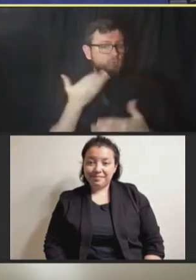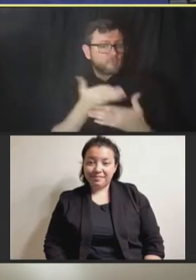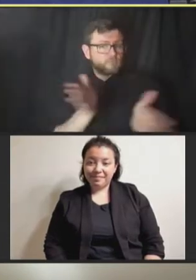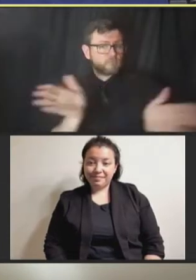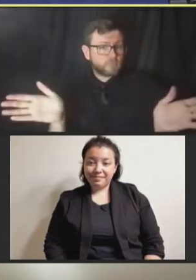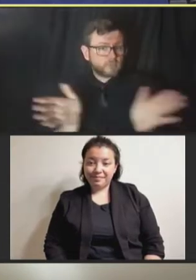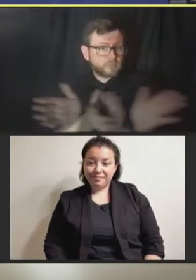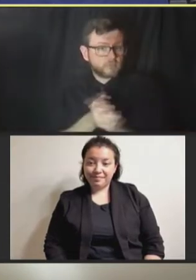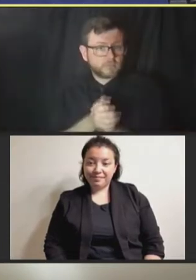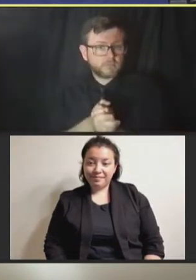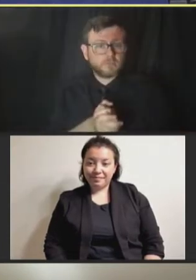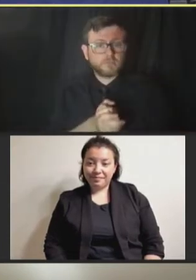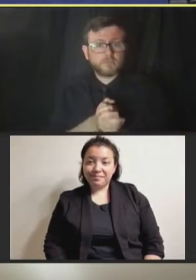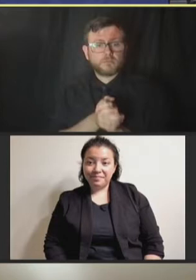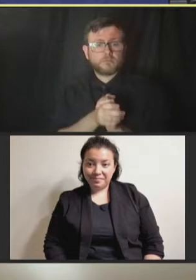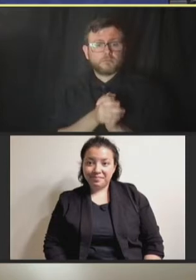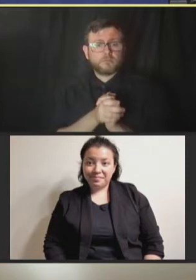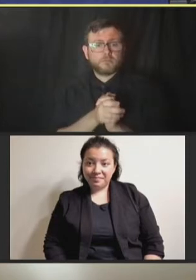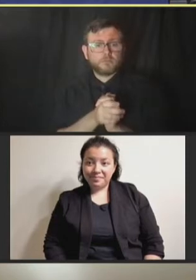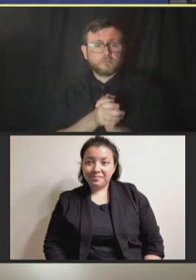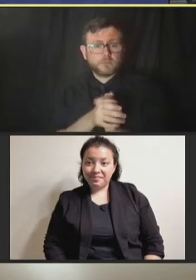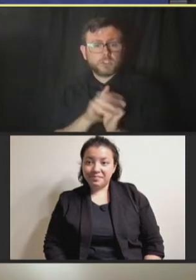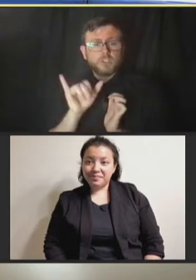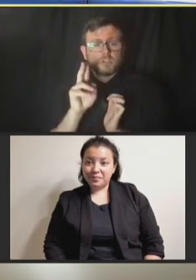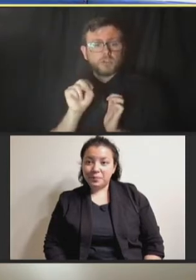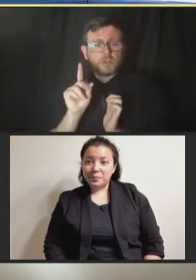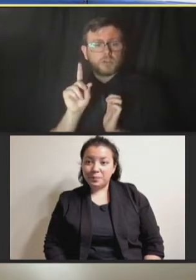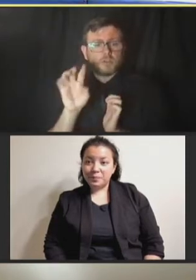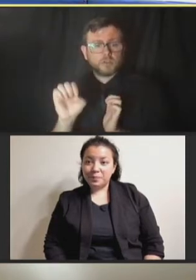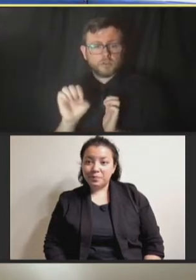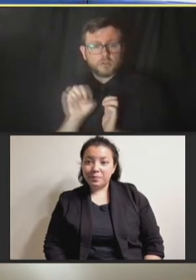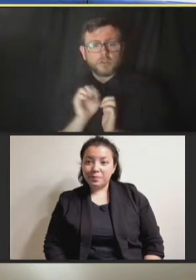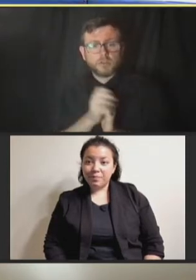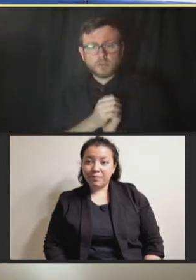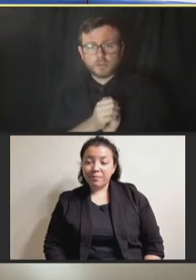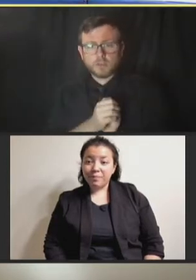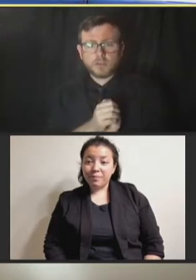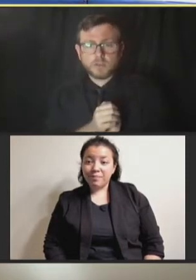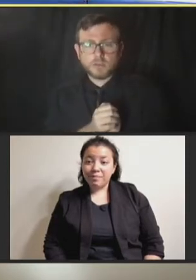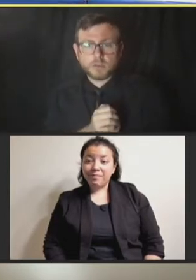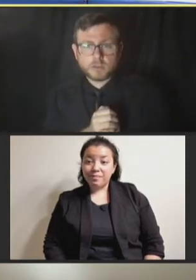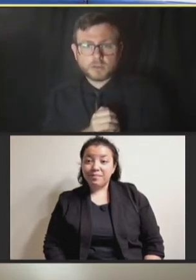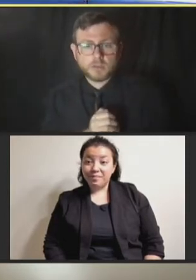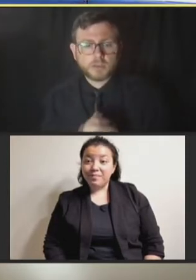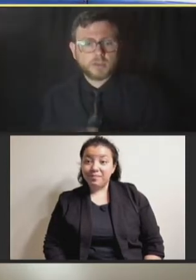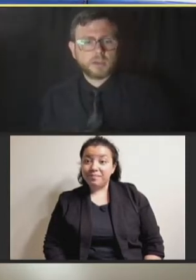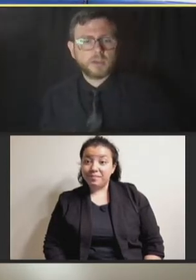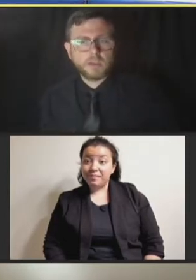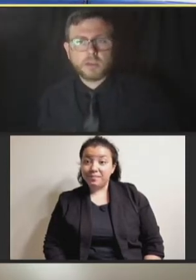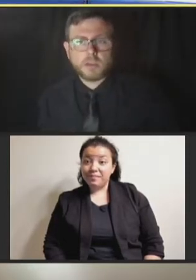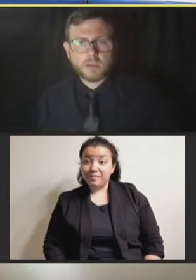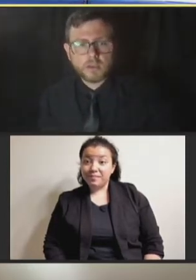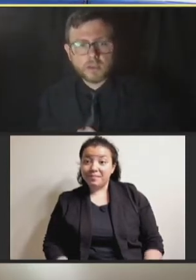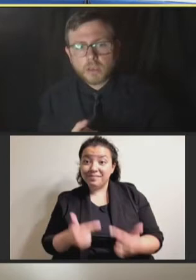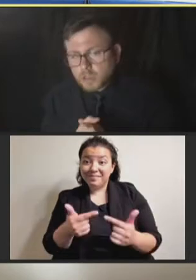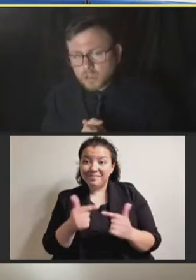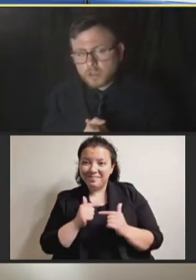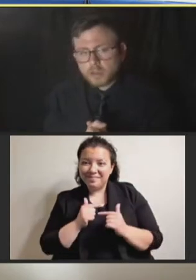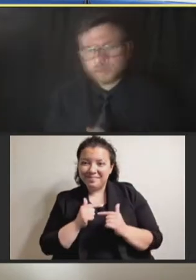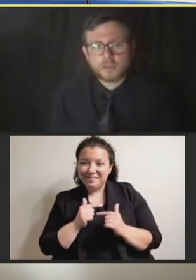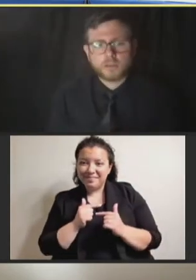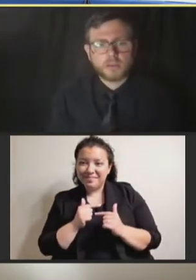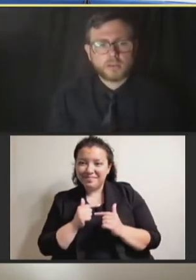John Dunn. I thank you all for these presentations. These were very interesting.